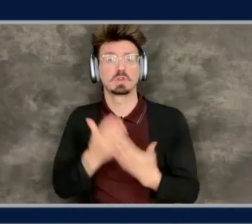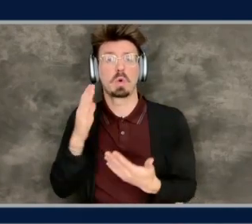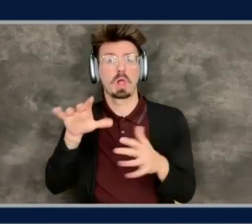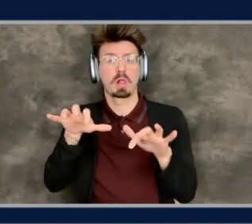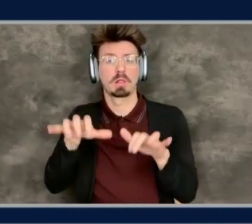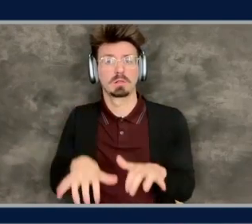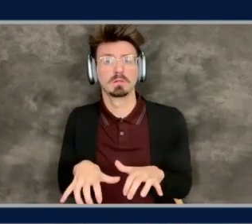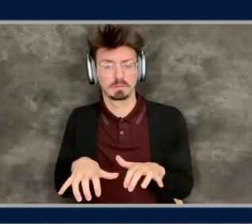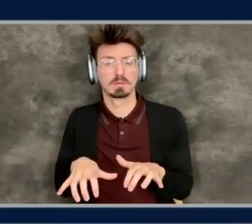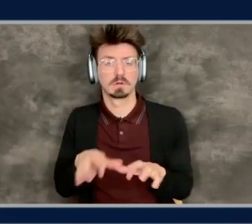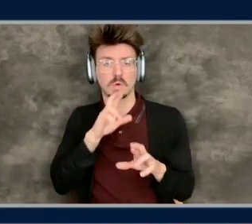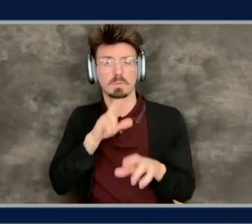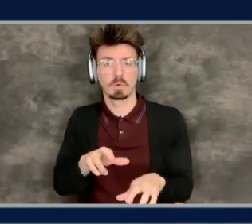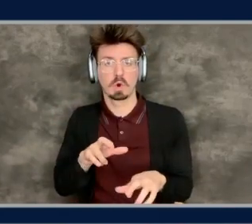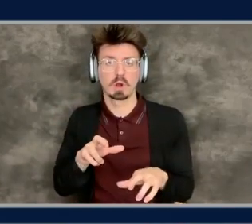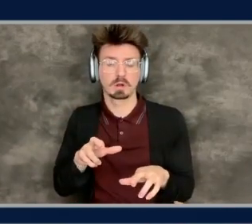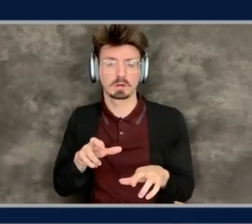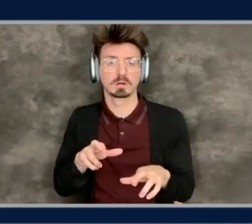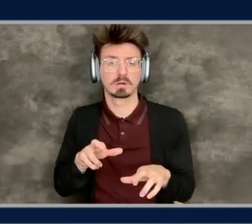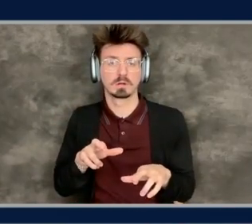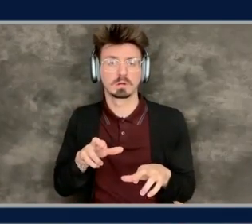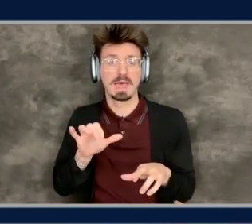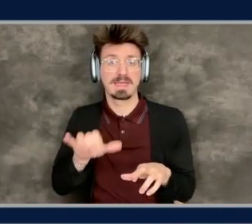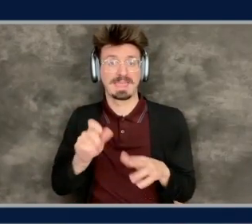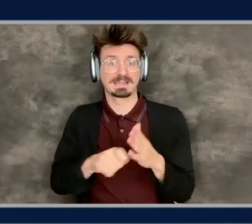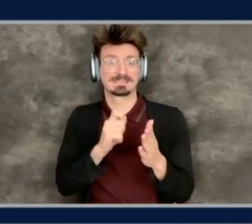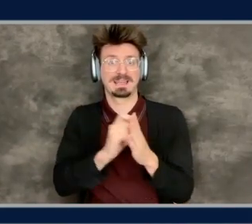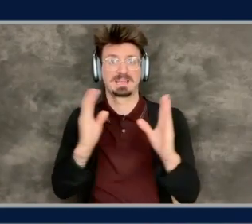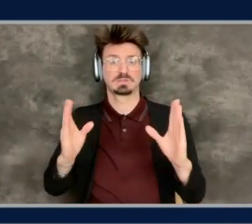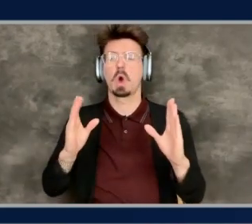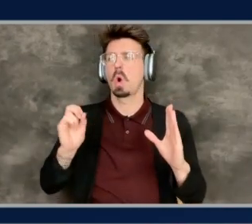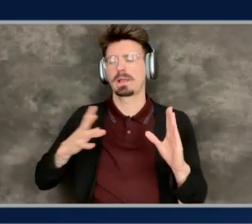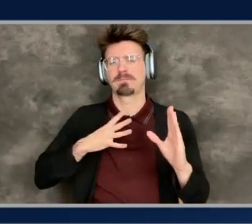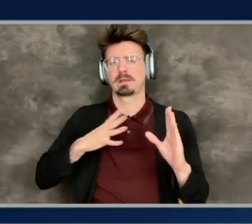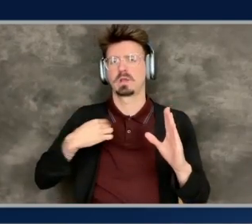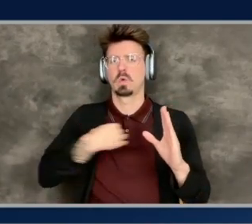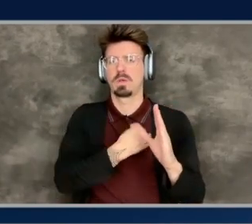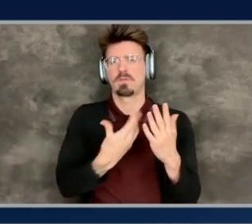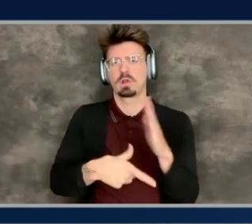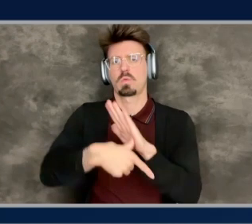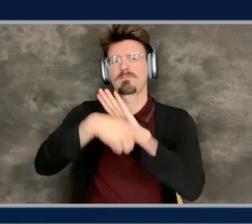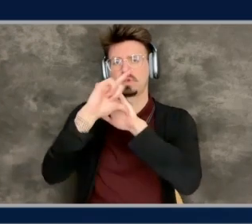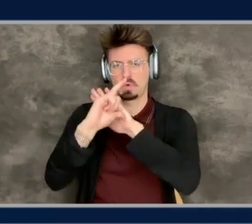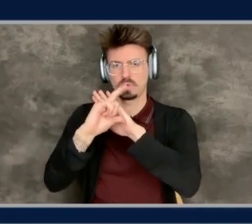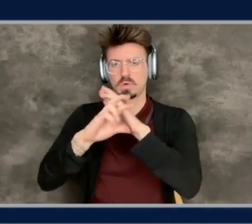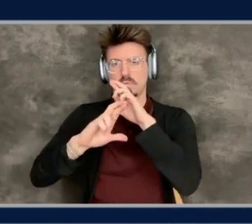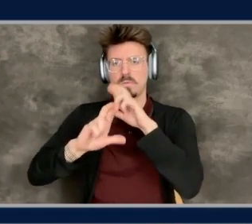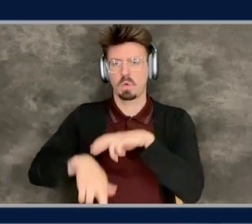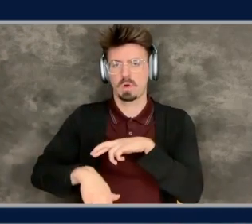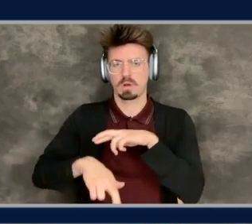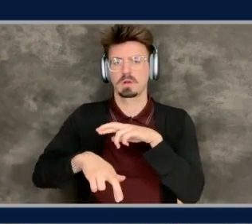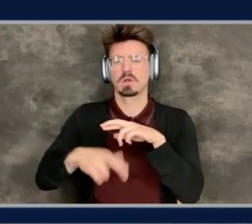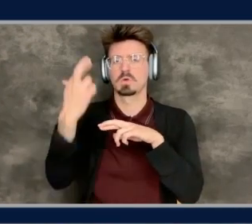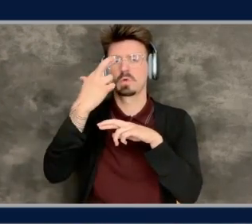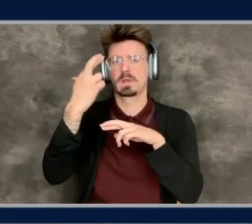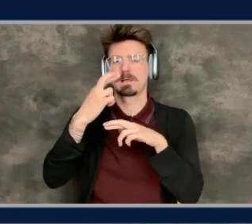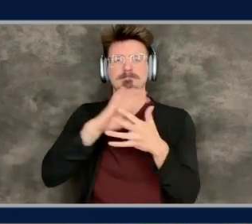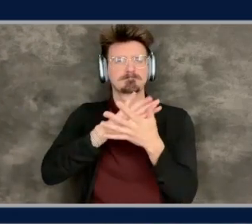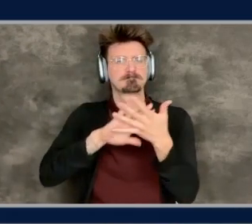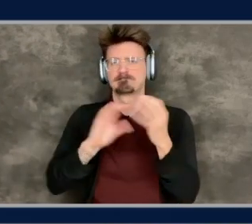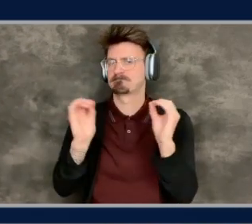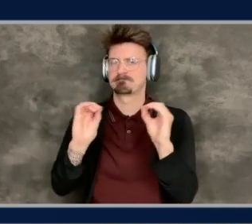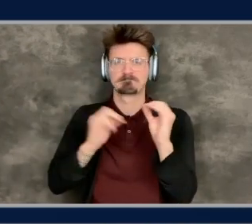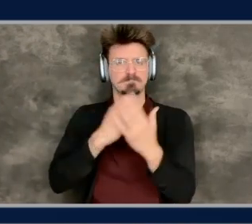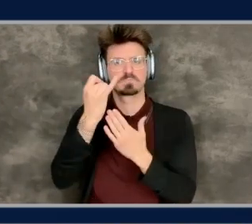in, we have scanned your repos, and we have come and say like okay there is this repository it does not have any project types. Oh. So we will